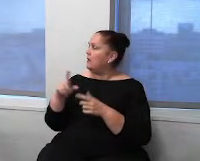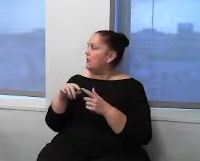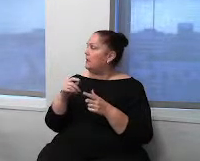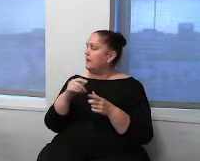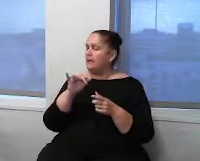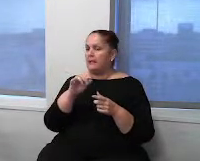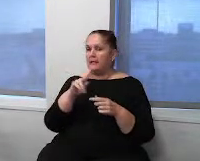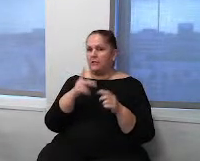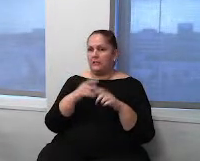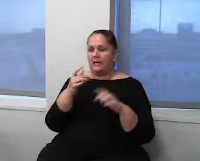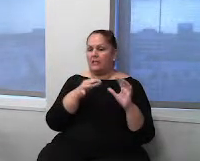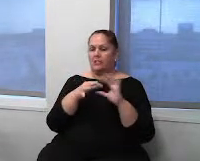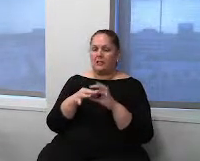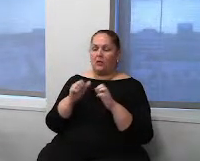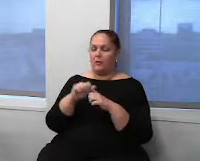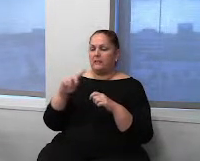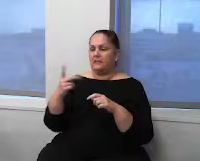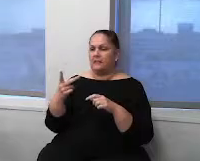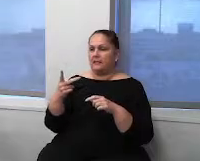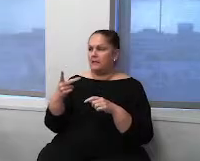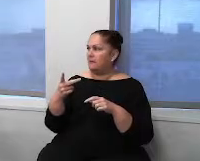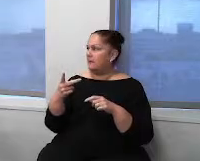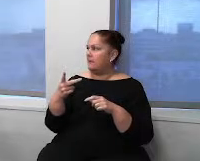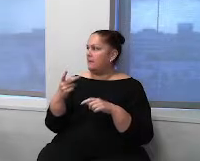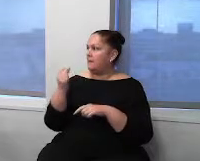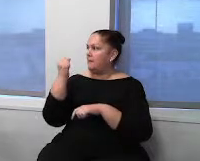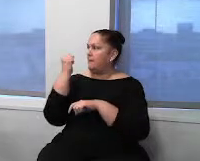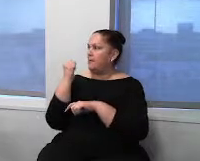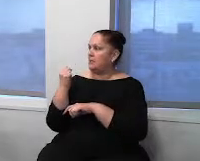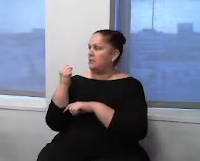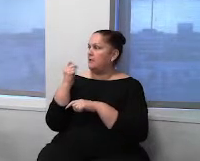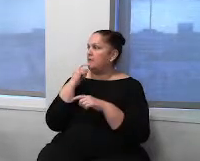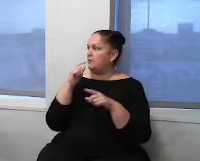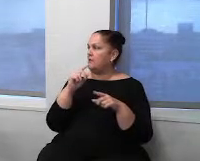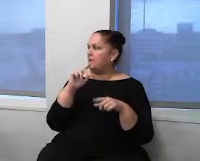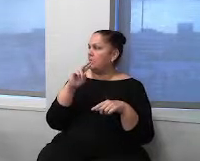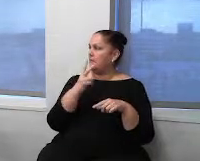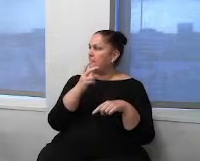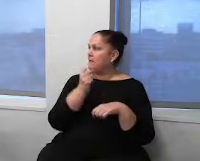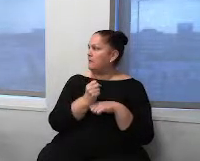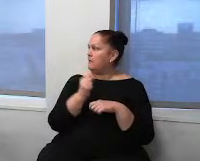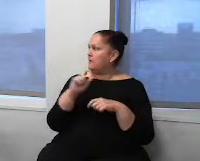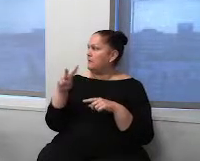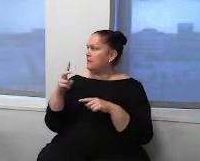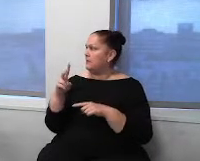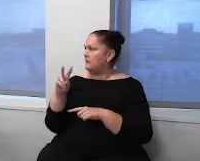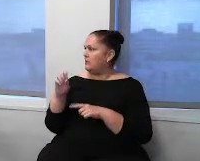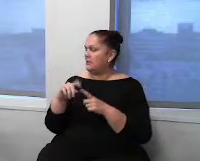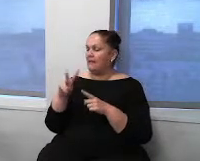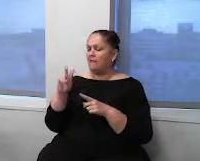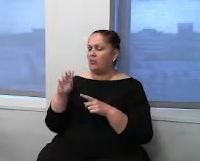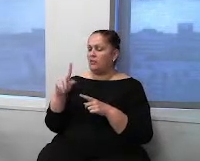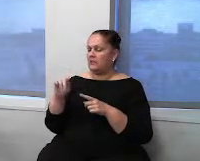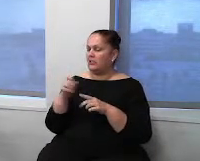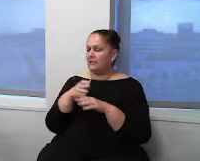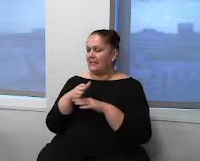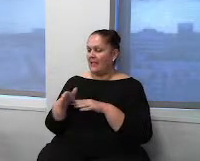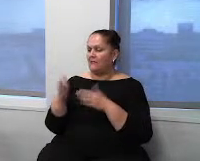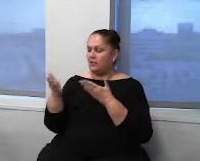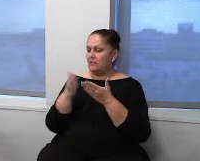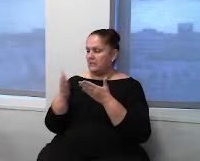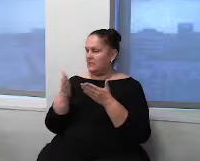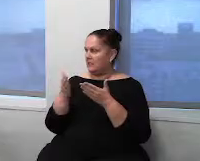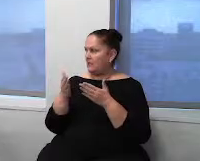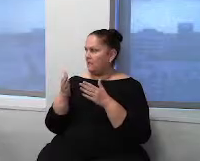A secondary pole is associated with secondary voltages versus primary voltage, which is secondary voltage is the